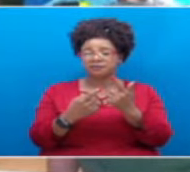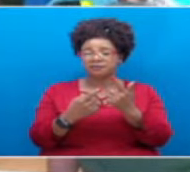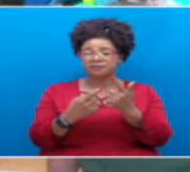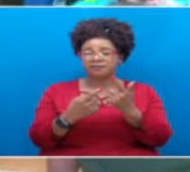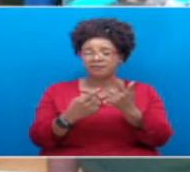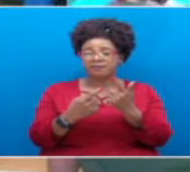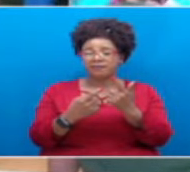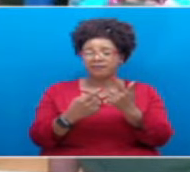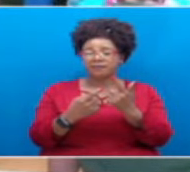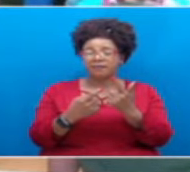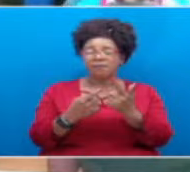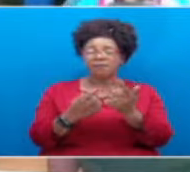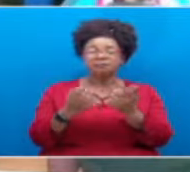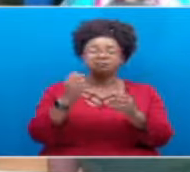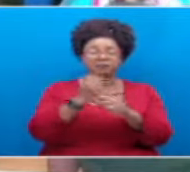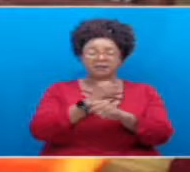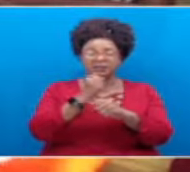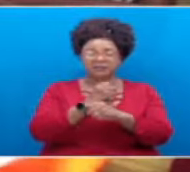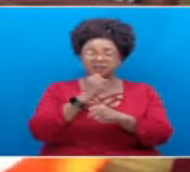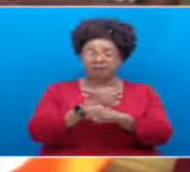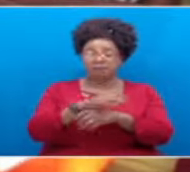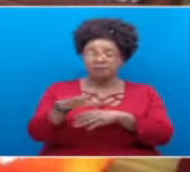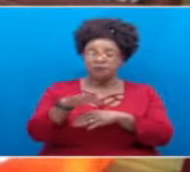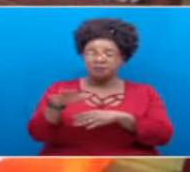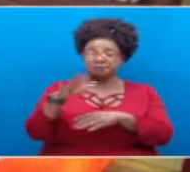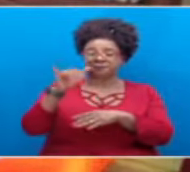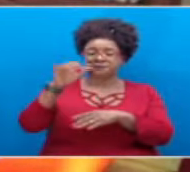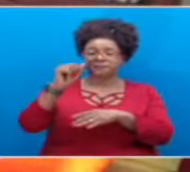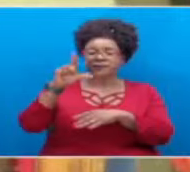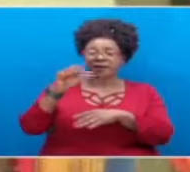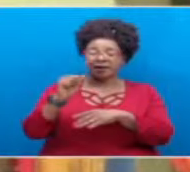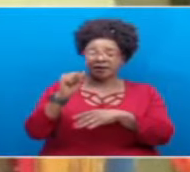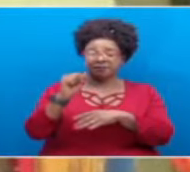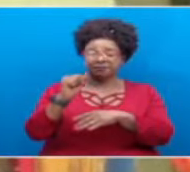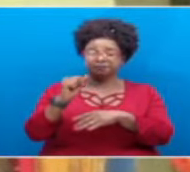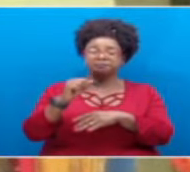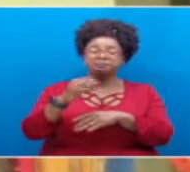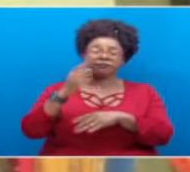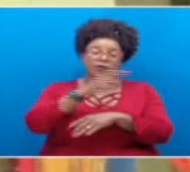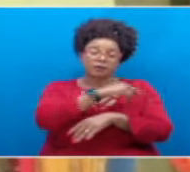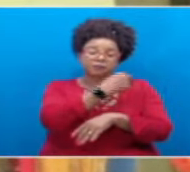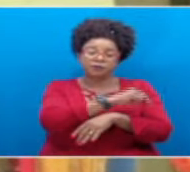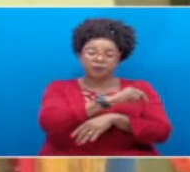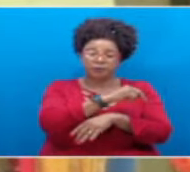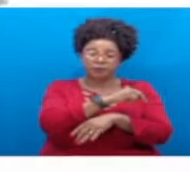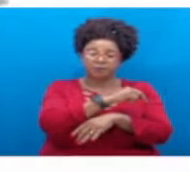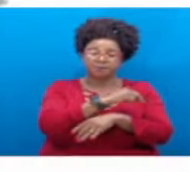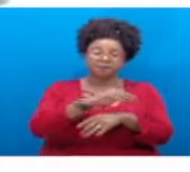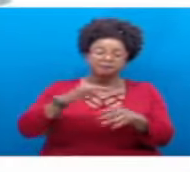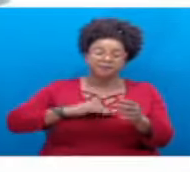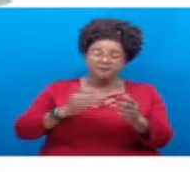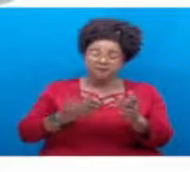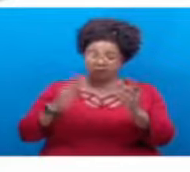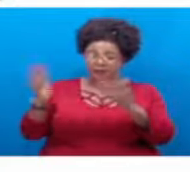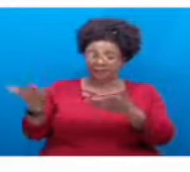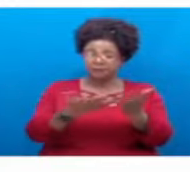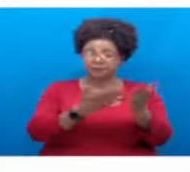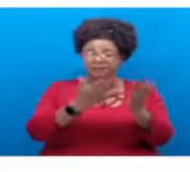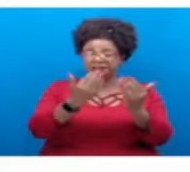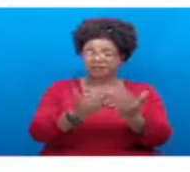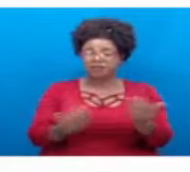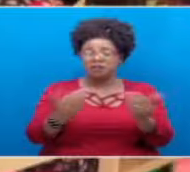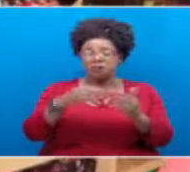It is a busy morning at the Yala Sub-County Hospital's Mother and Child Clinic. Mothers have brought in their children for their routine